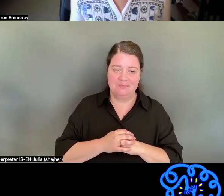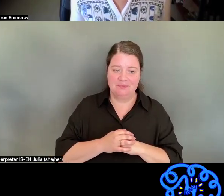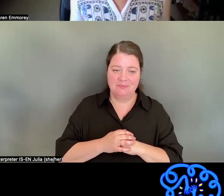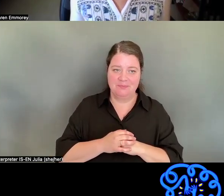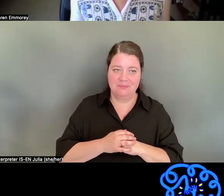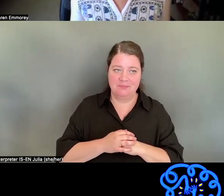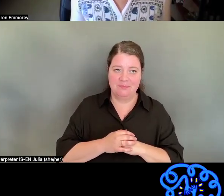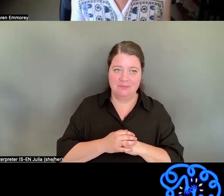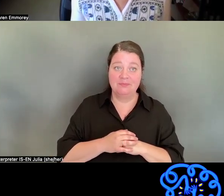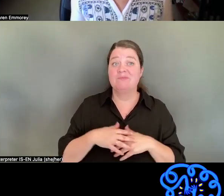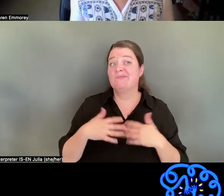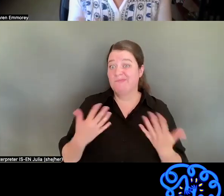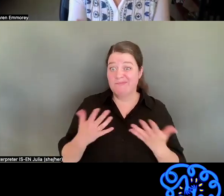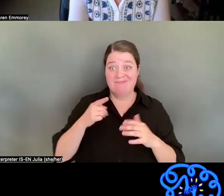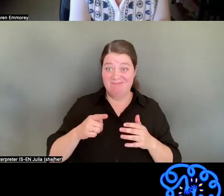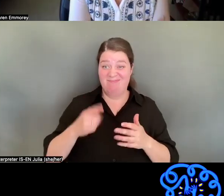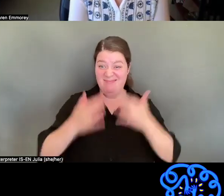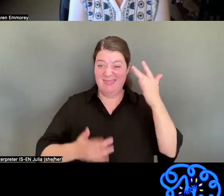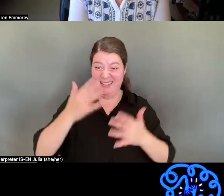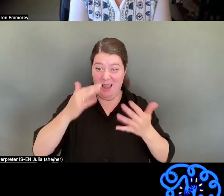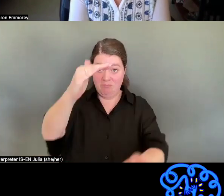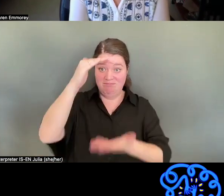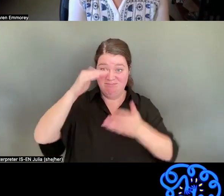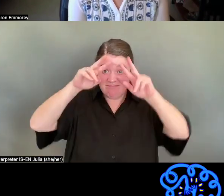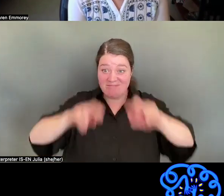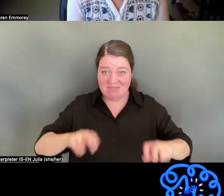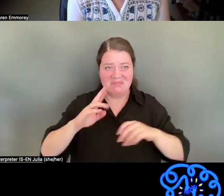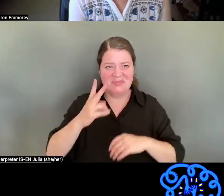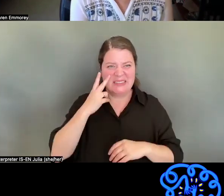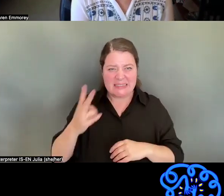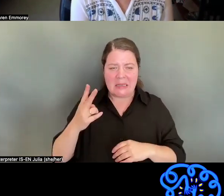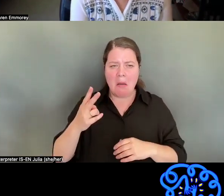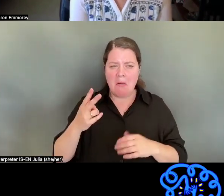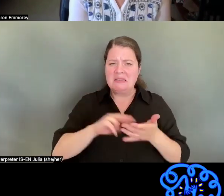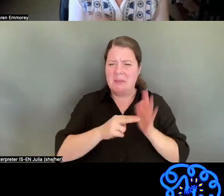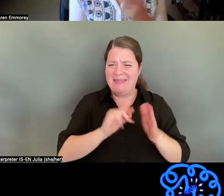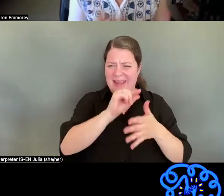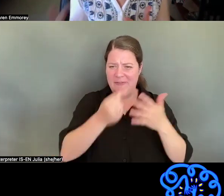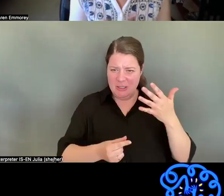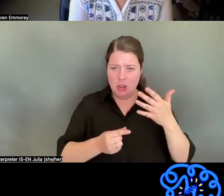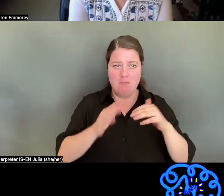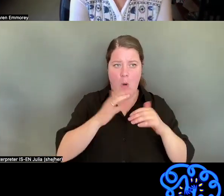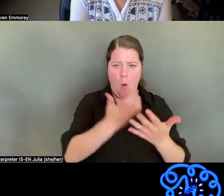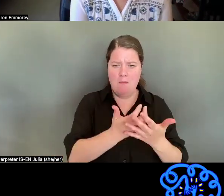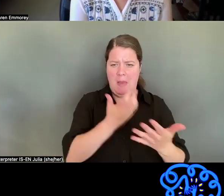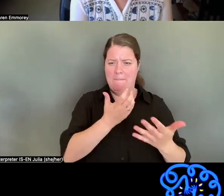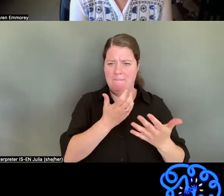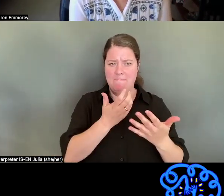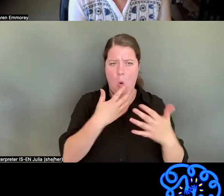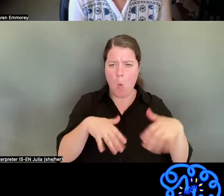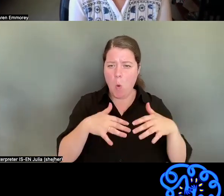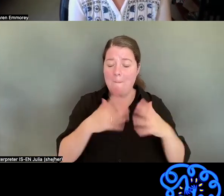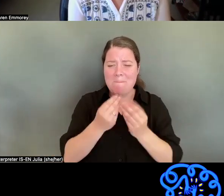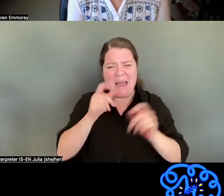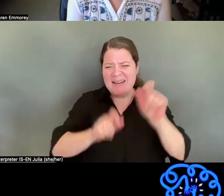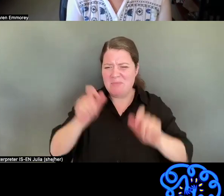So our first question was, are more prominent semantic features, that is, many people listed that particular